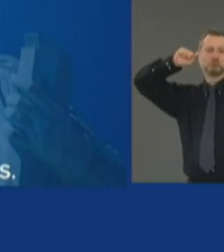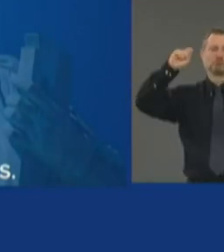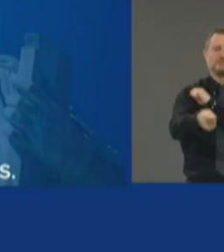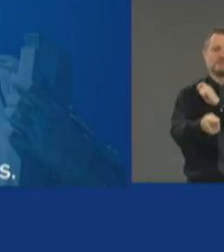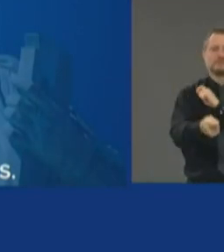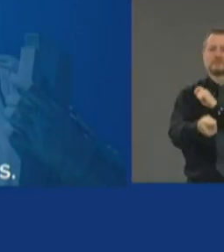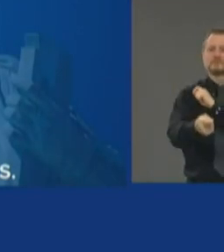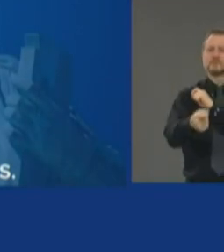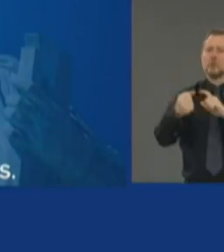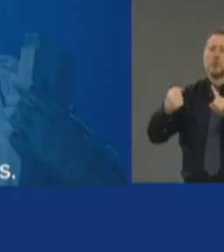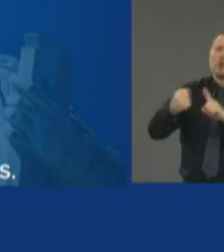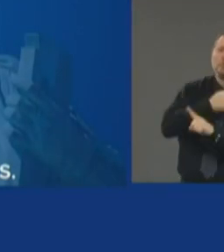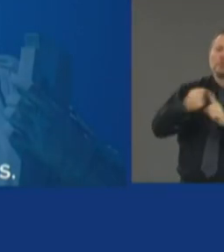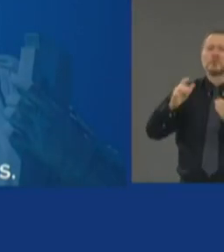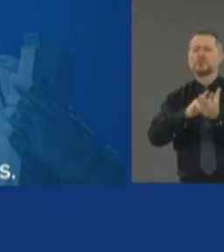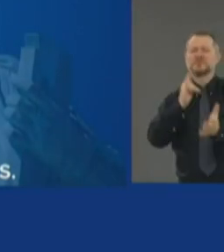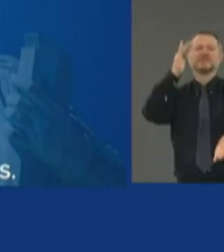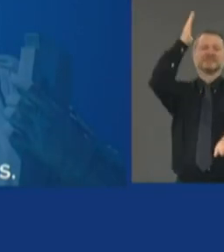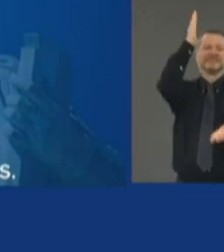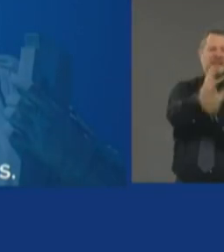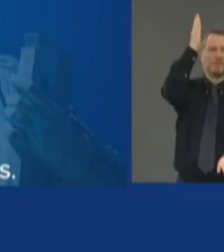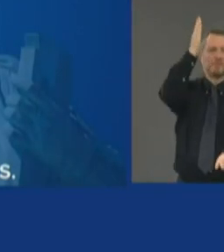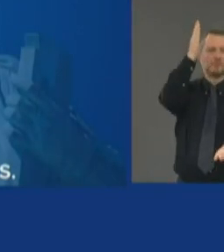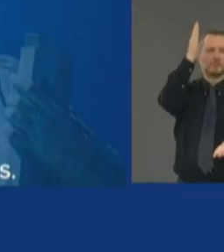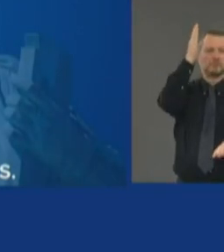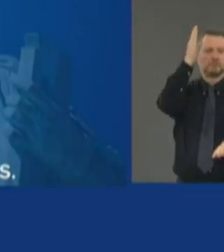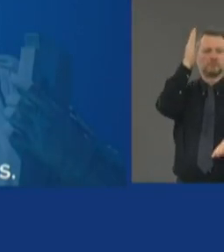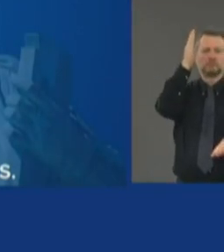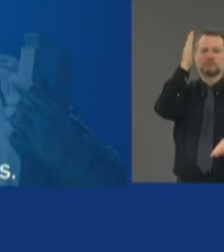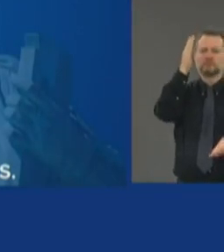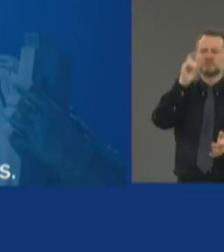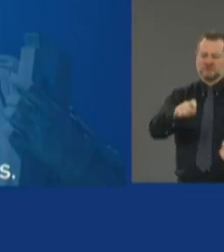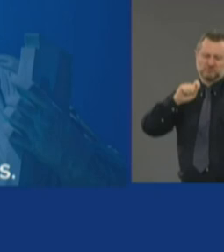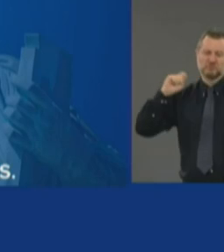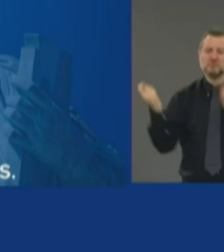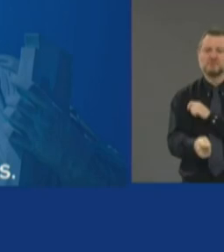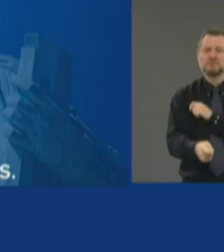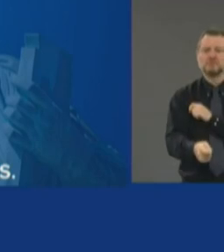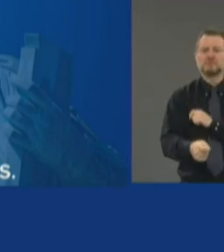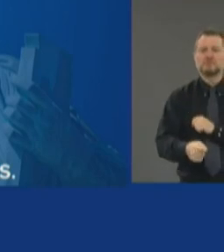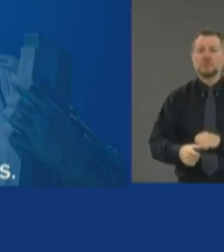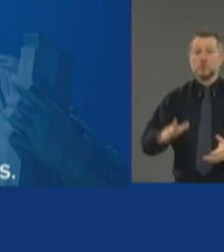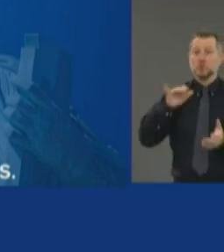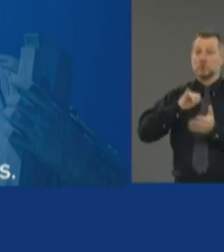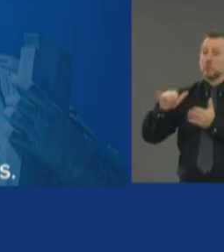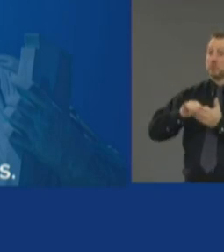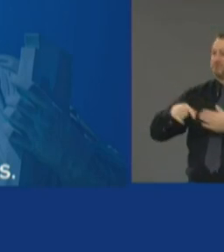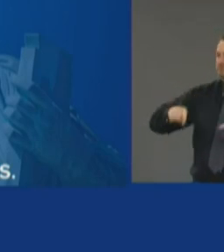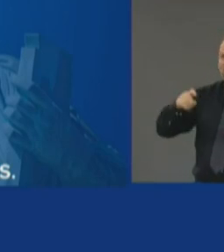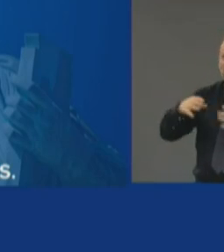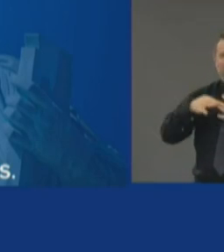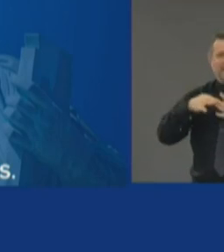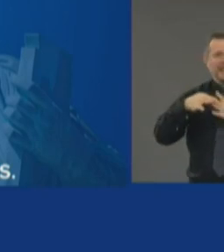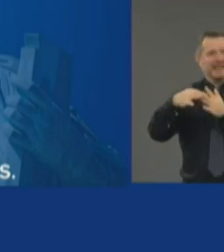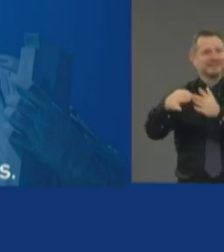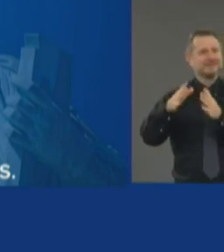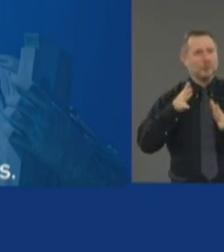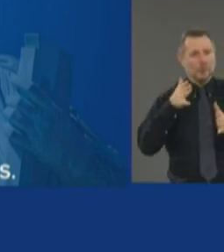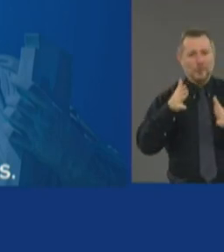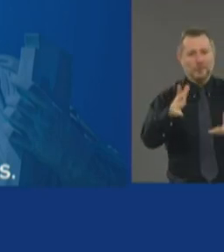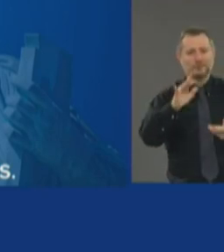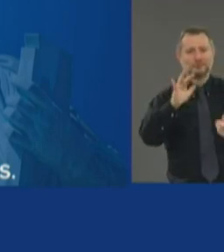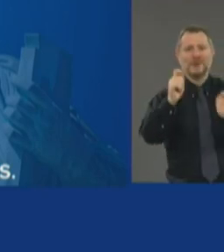abuse. And that is a fact. And New York should be at the forefront of that. That has always been New